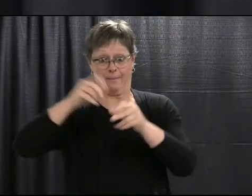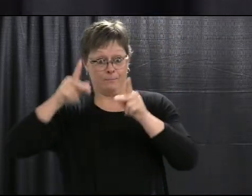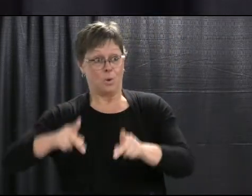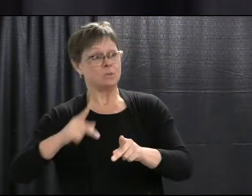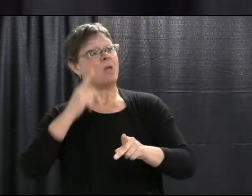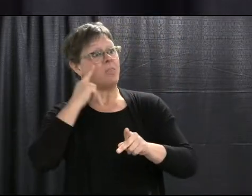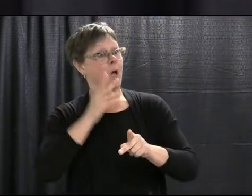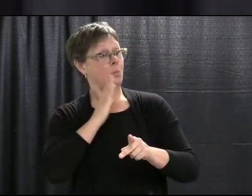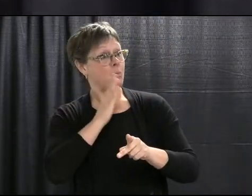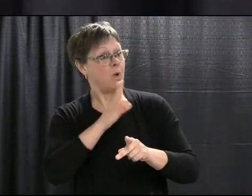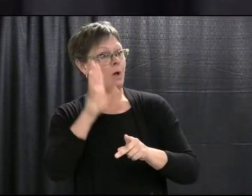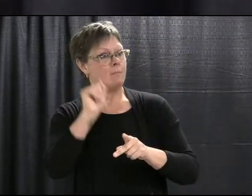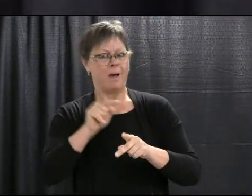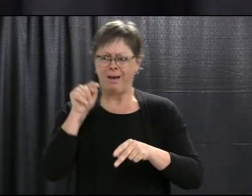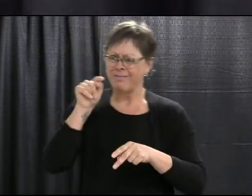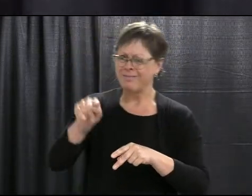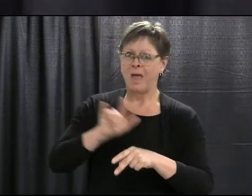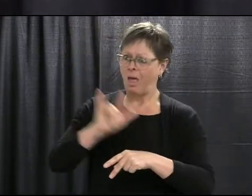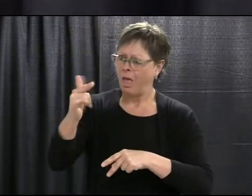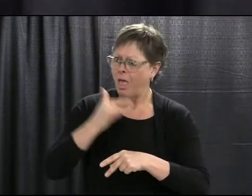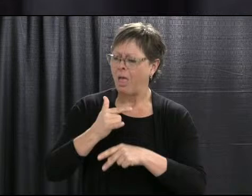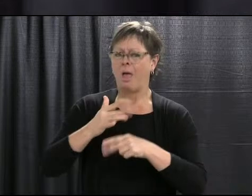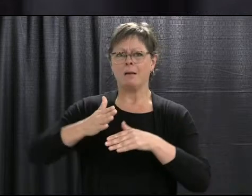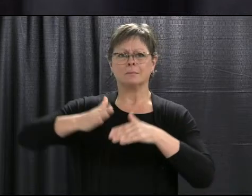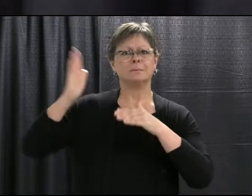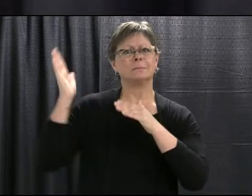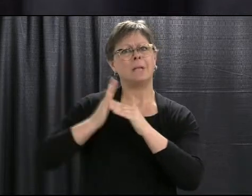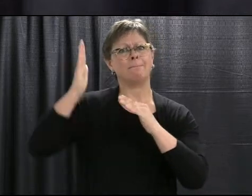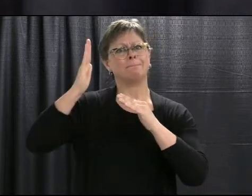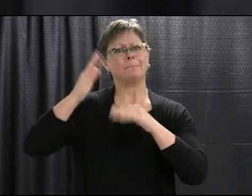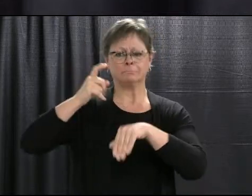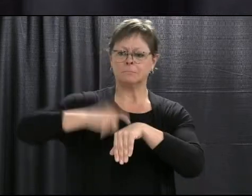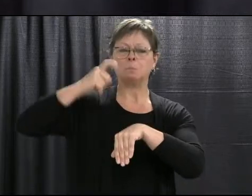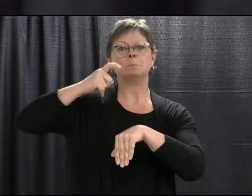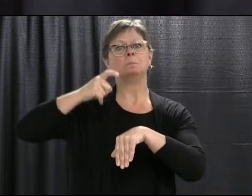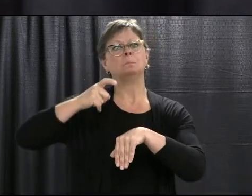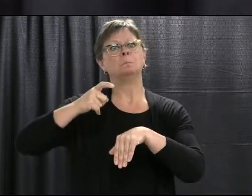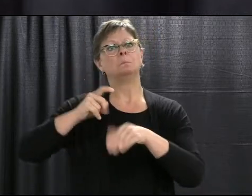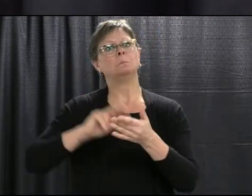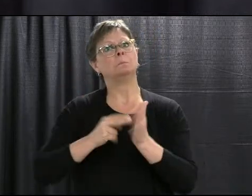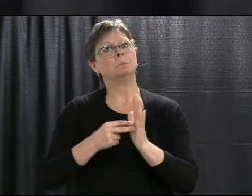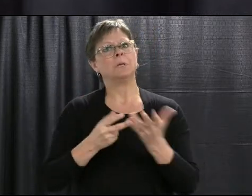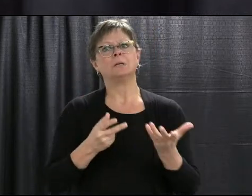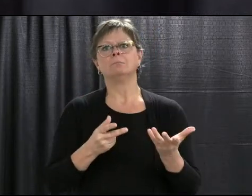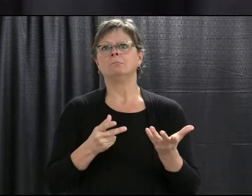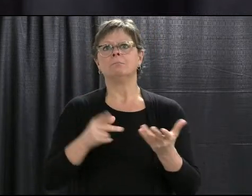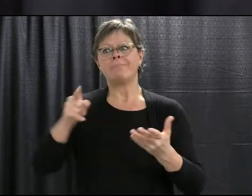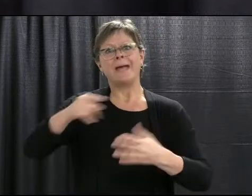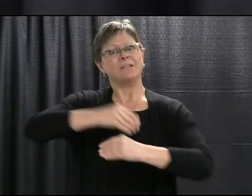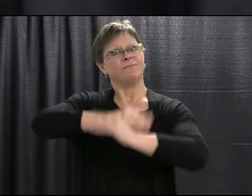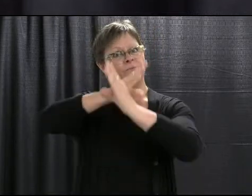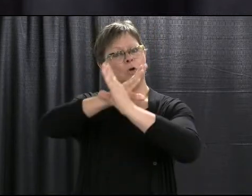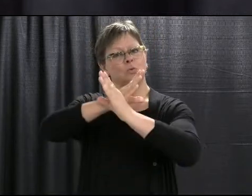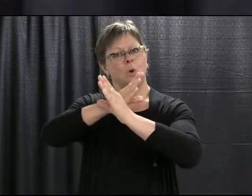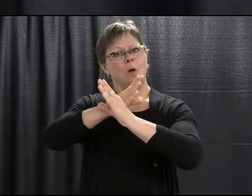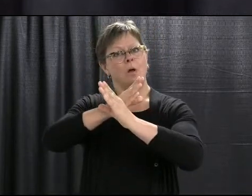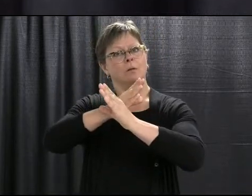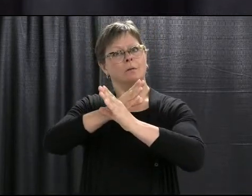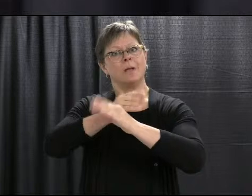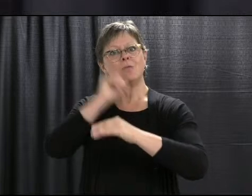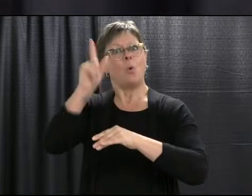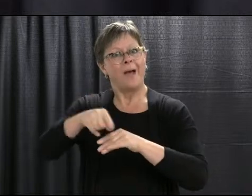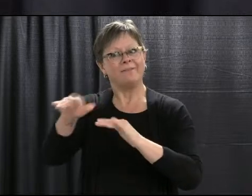person. They're getting treatment faster and achieving goals of care in a more timely fashion without transport. You know,